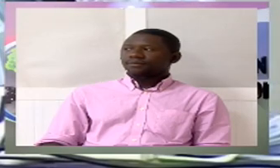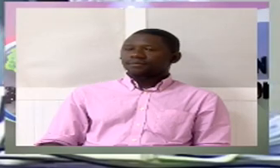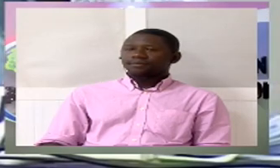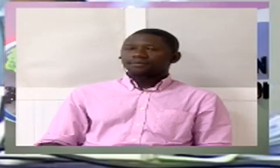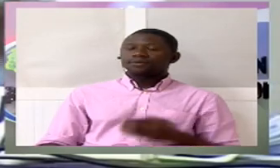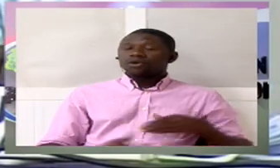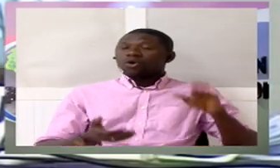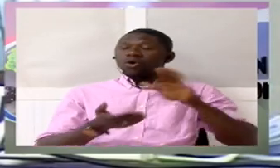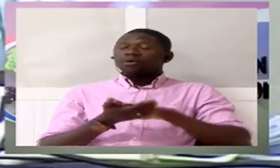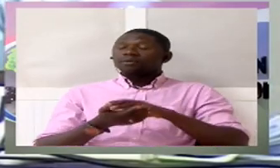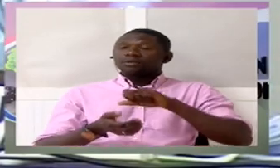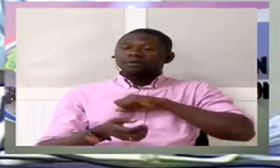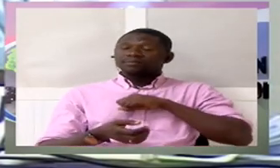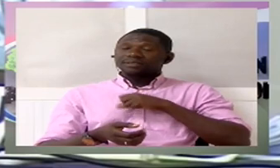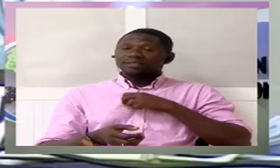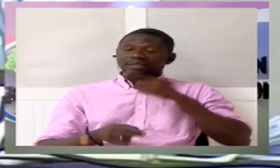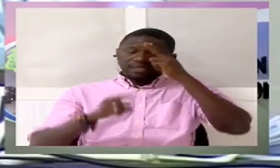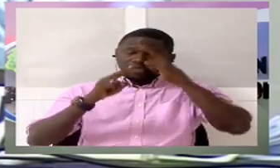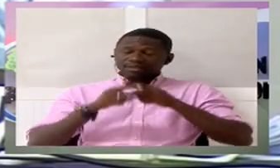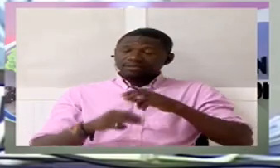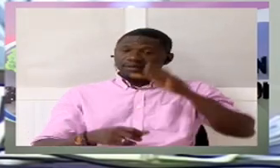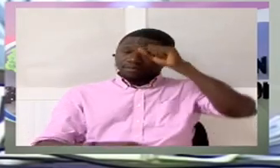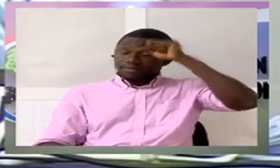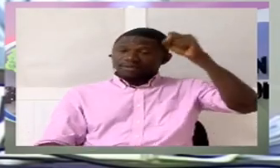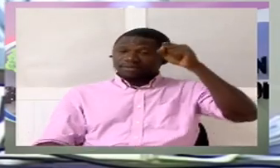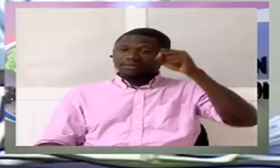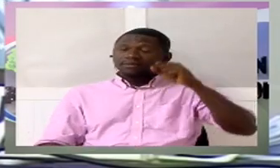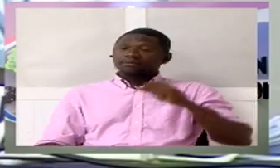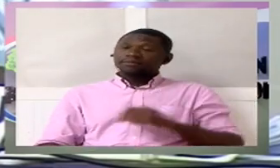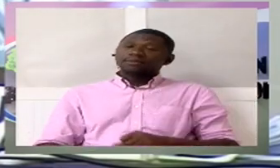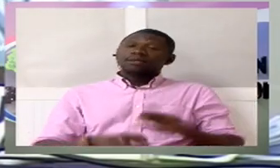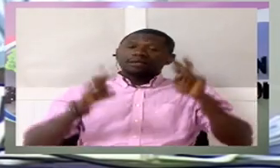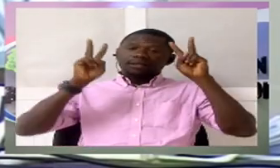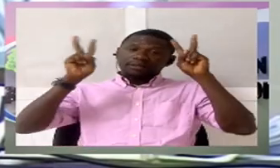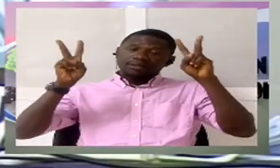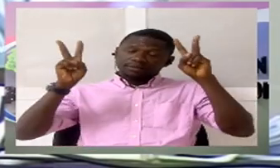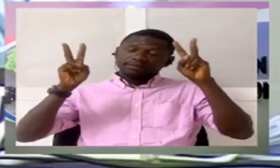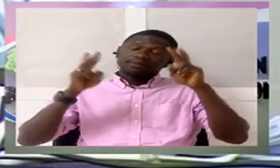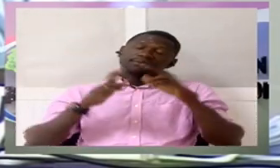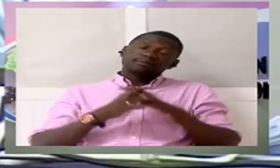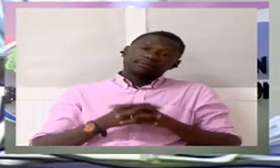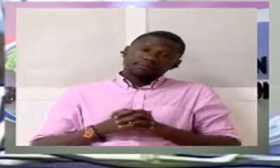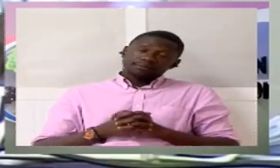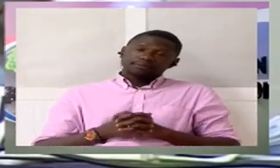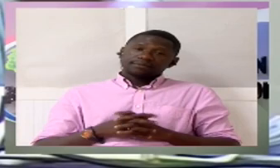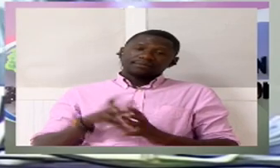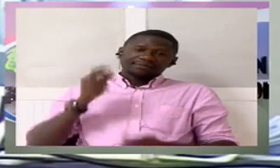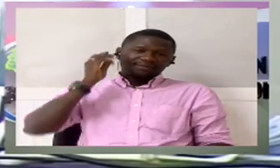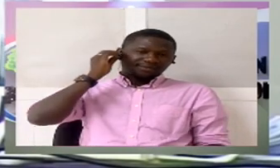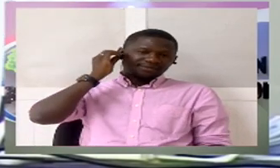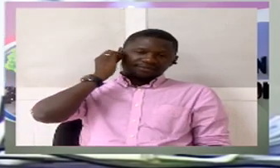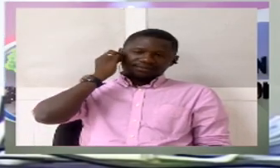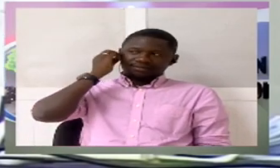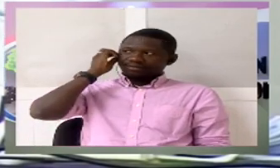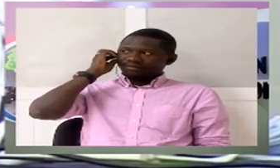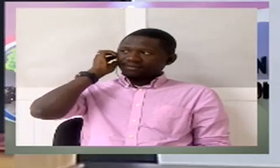On behalf of His Excellency the President, Sheikh Professor Alhaji Dr. Alhaji Yahya.